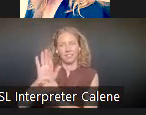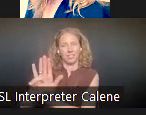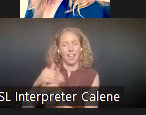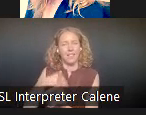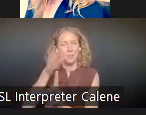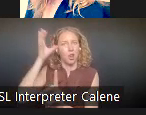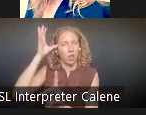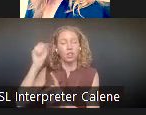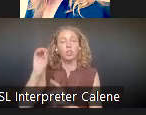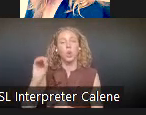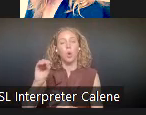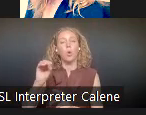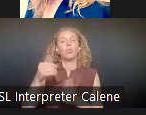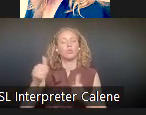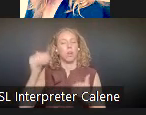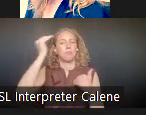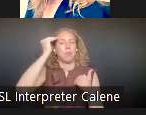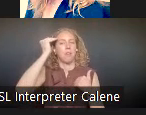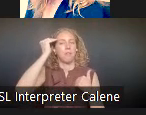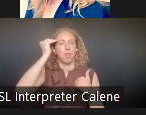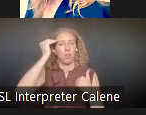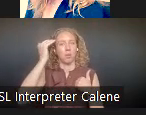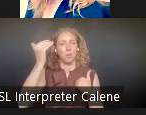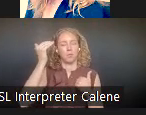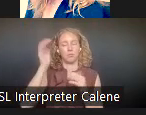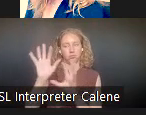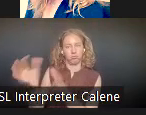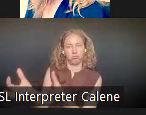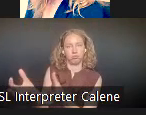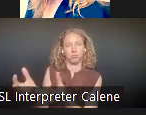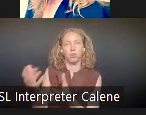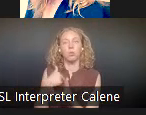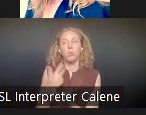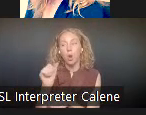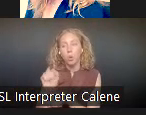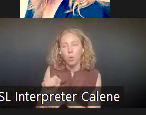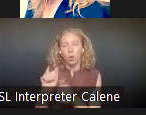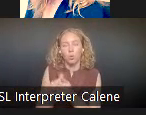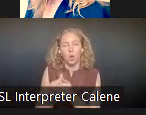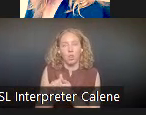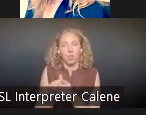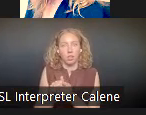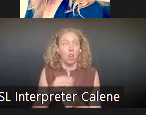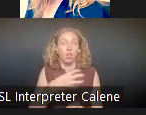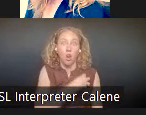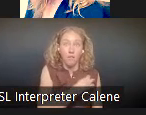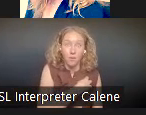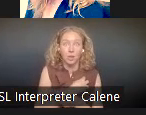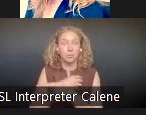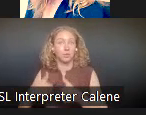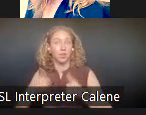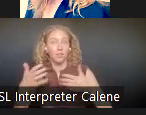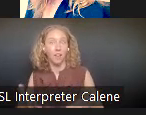So practice mindfulness. Again, we want to work with law enforcement because we don't understand